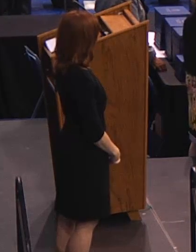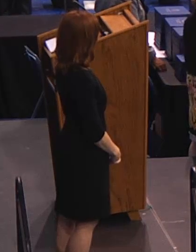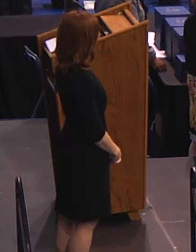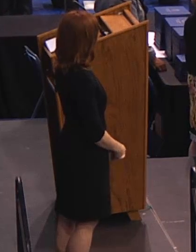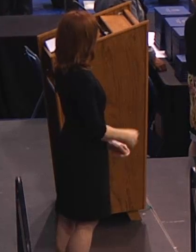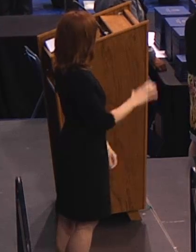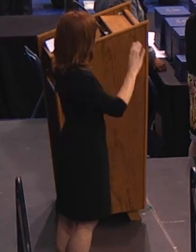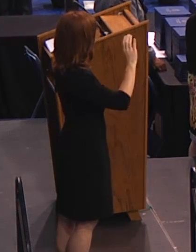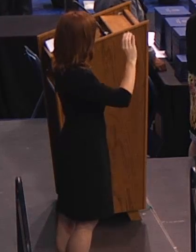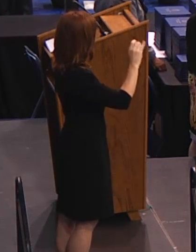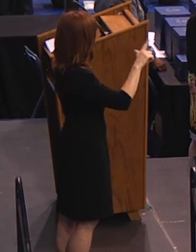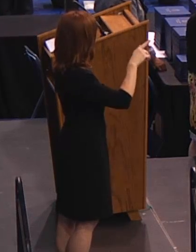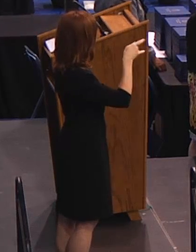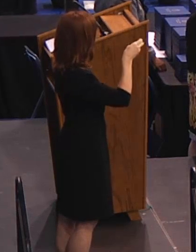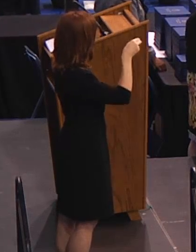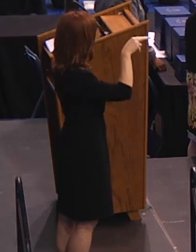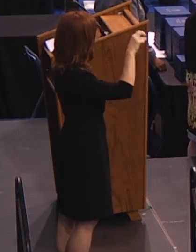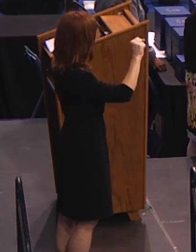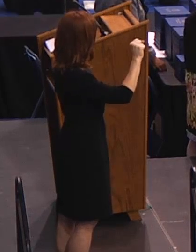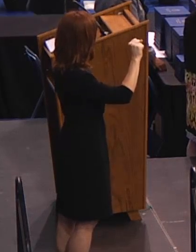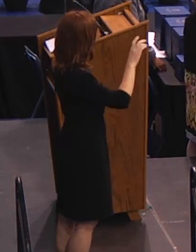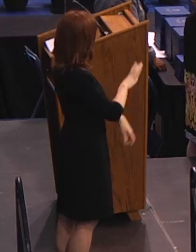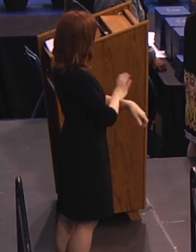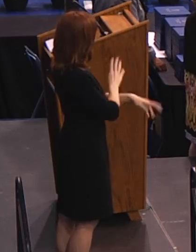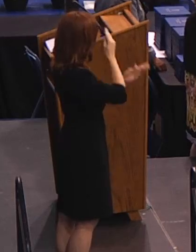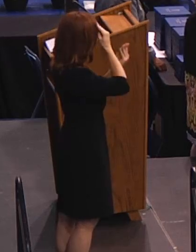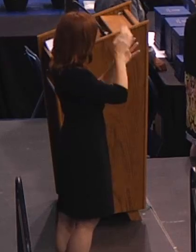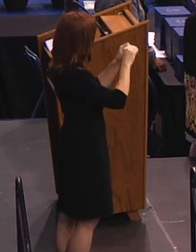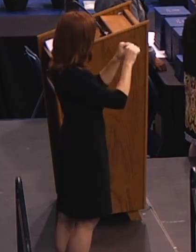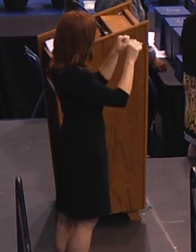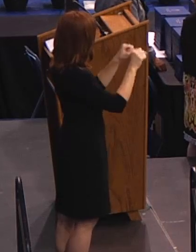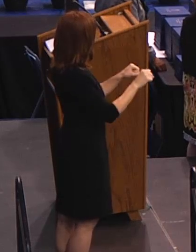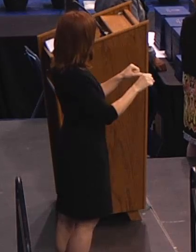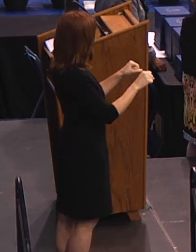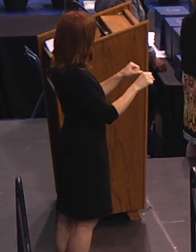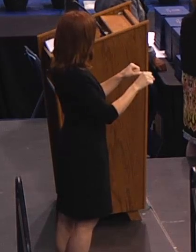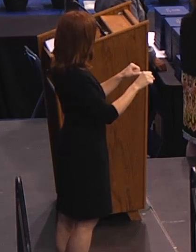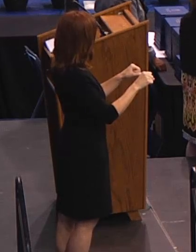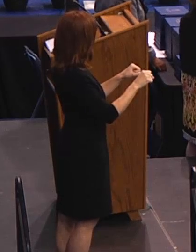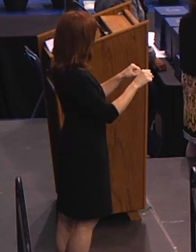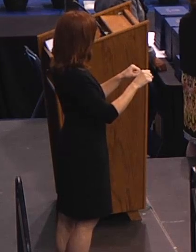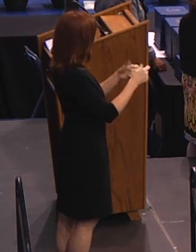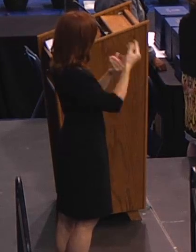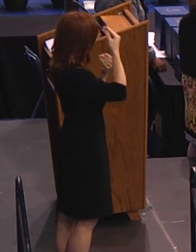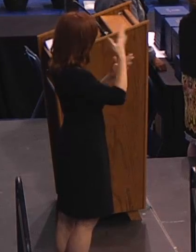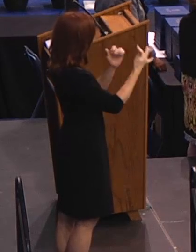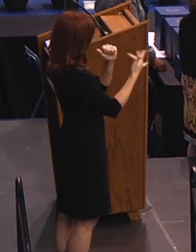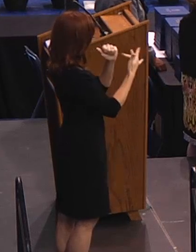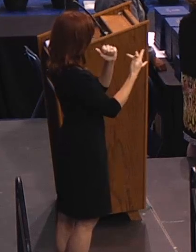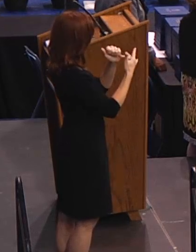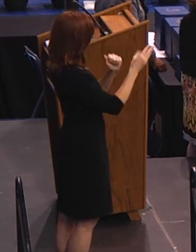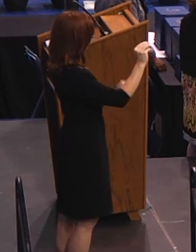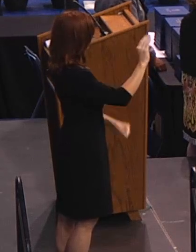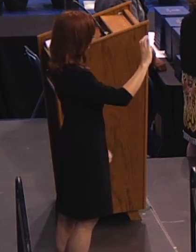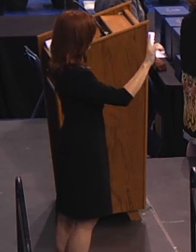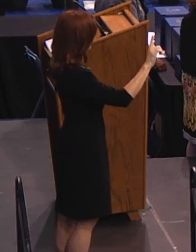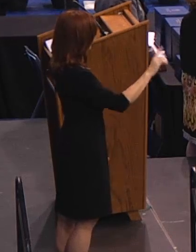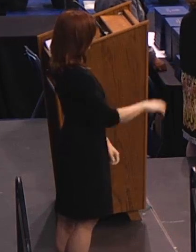Kara Joanna Parsons, Computer Information Systems, Networking Technology, magna cum laude.